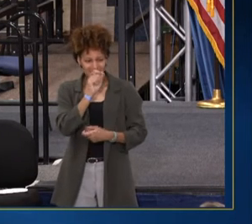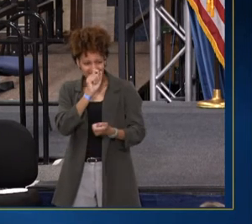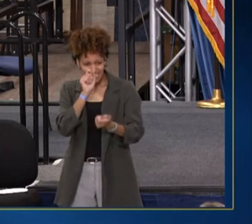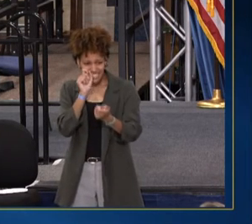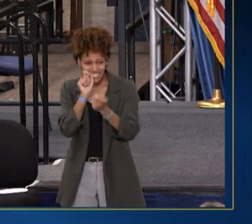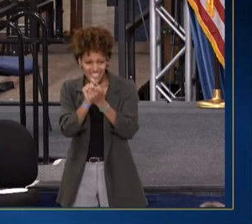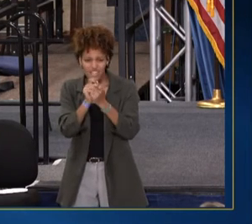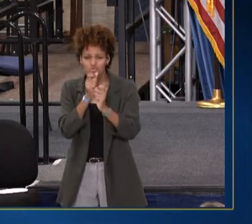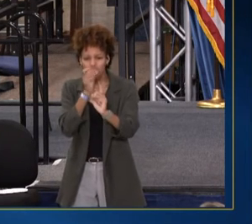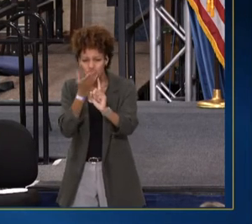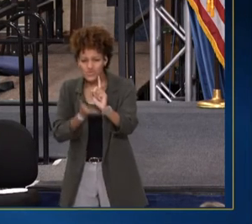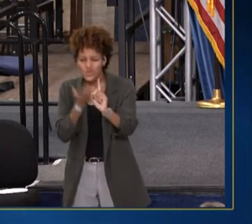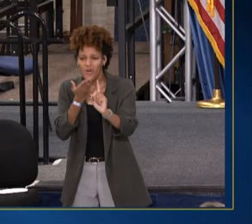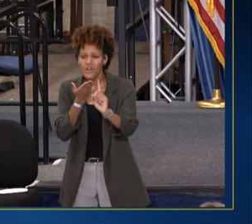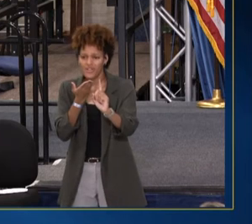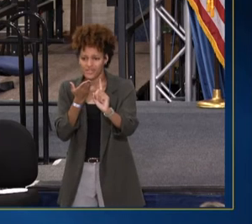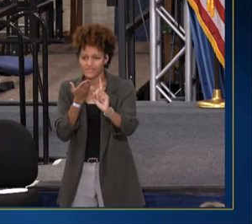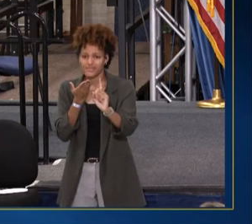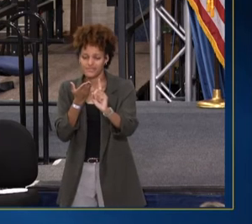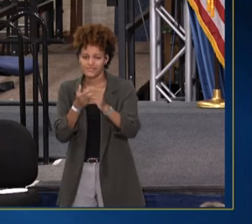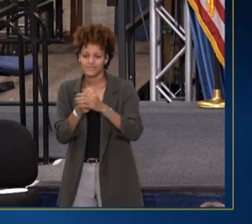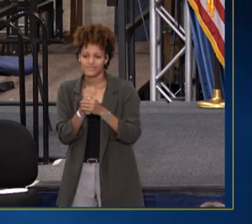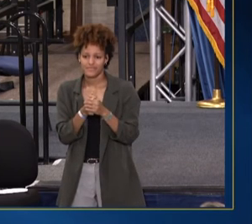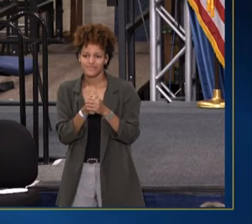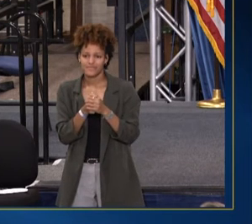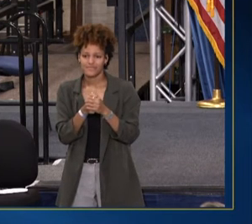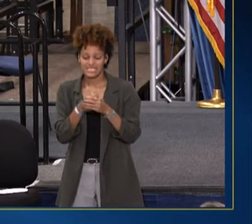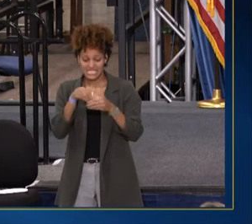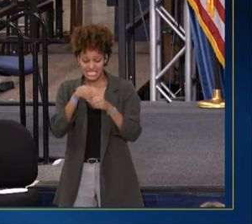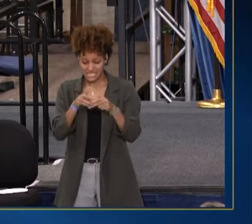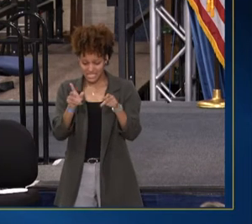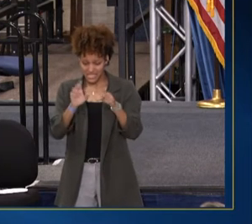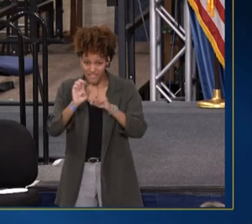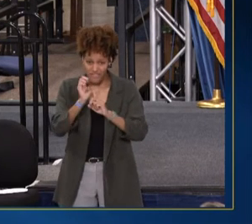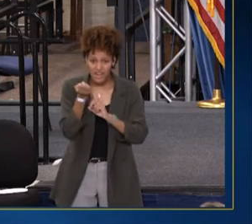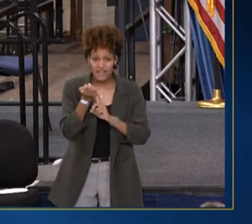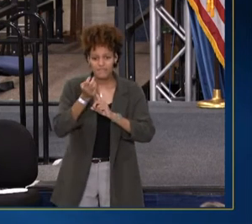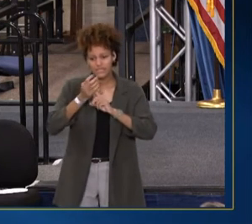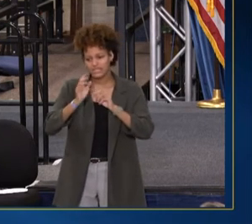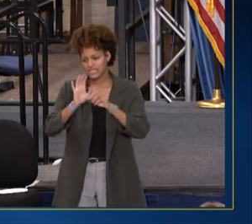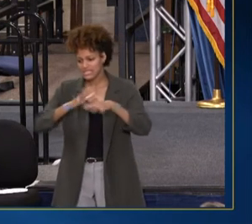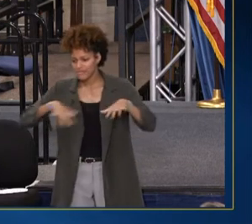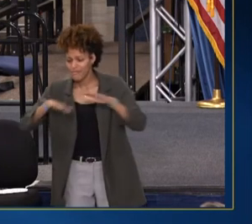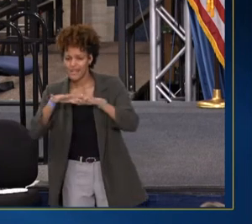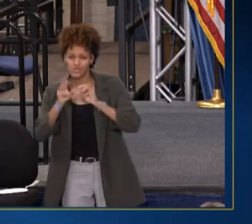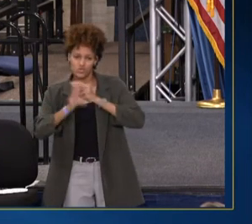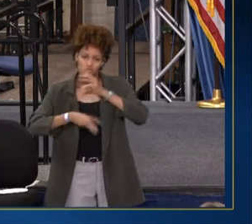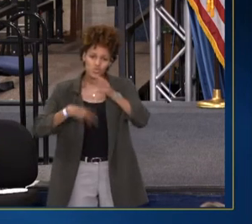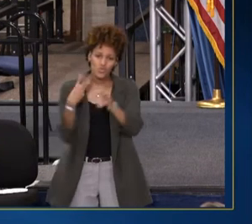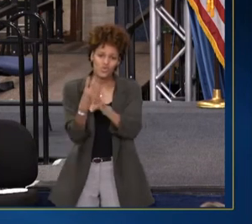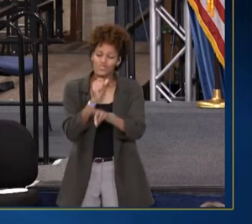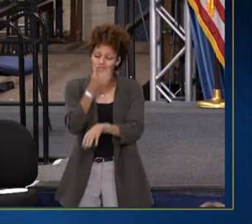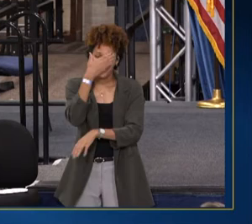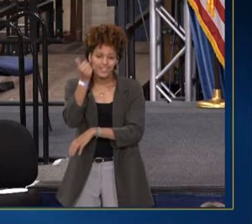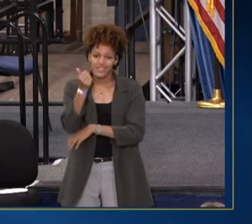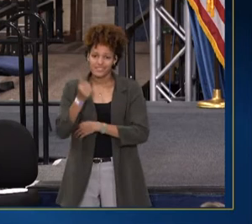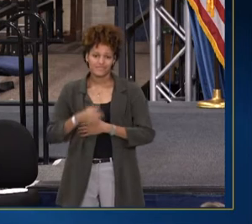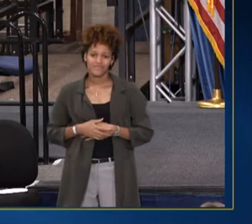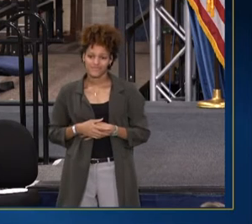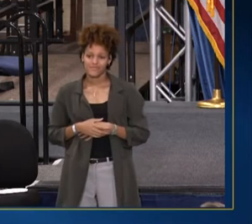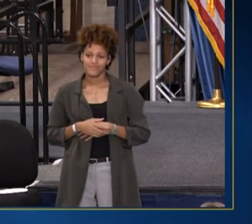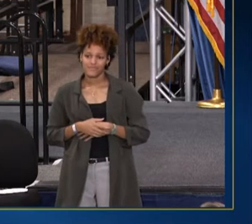exactly who you need to be in this space, in this world, and never forget that.